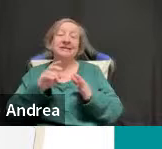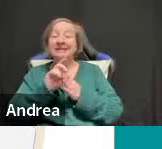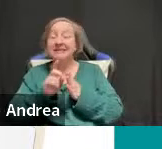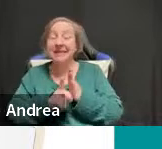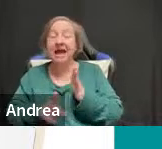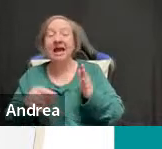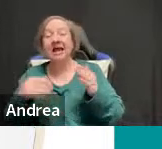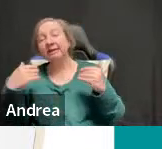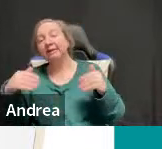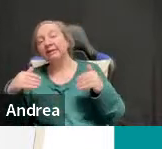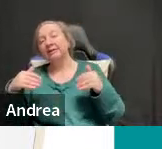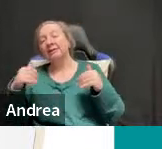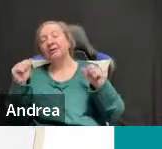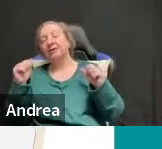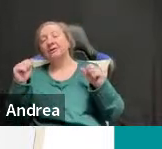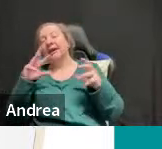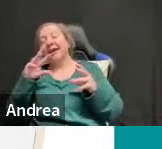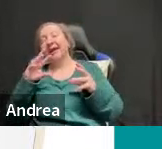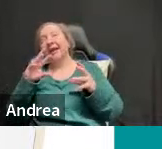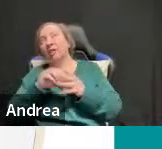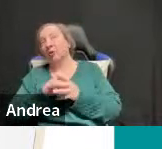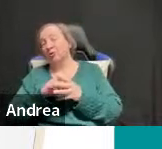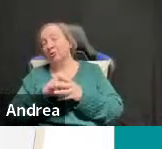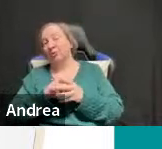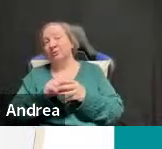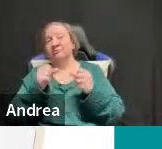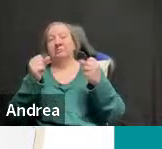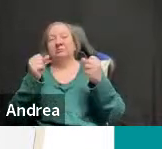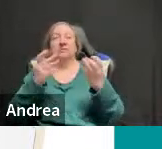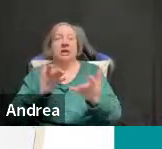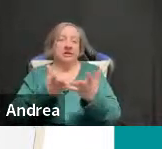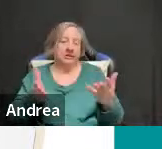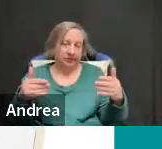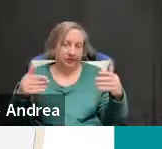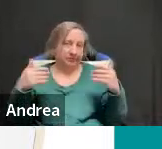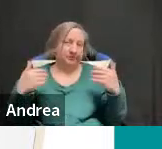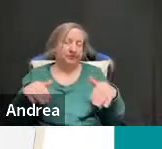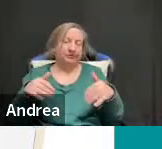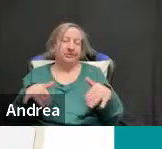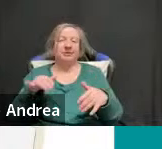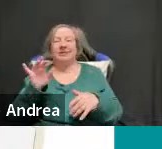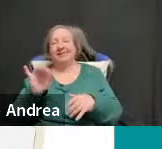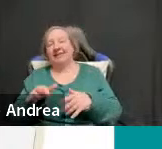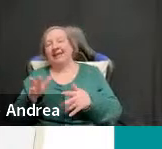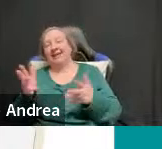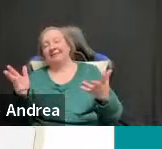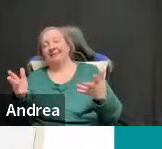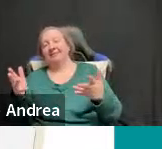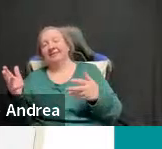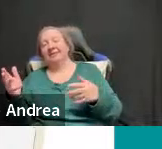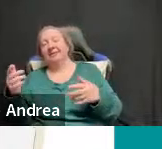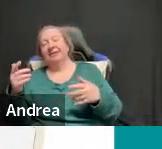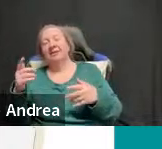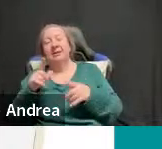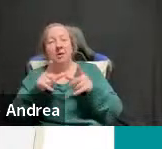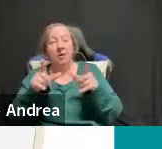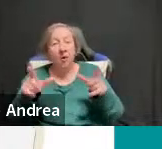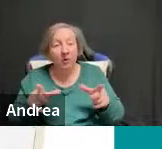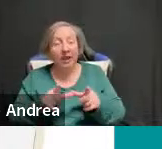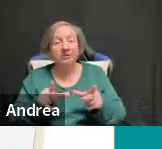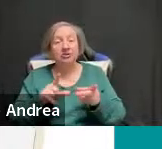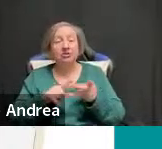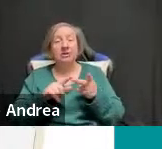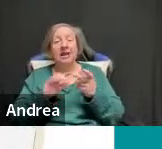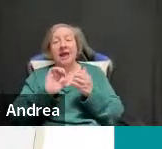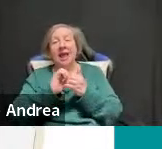of all-encompassing word, and really, that is the context. We're really location configuration here. So one